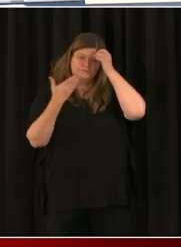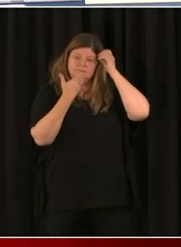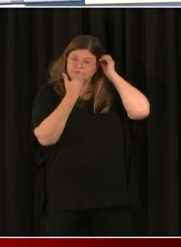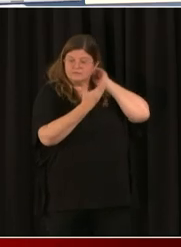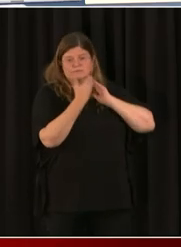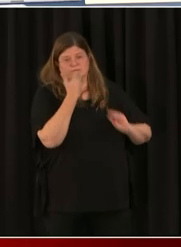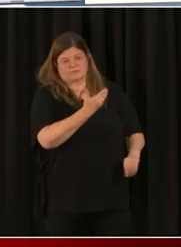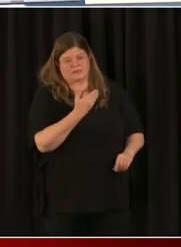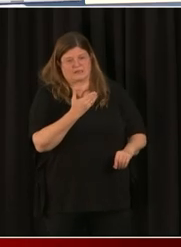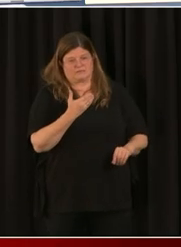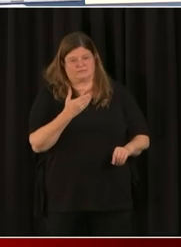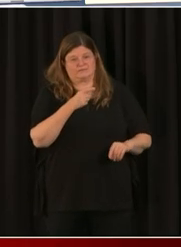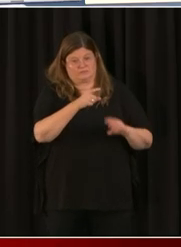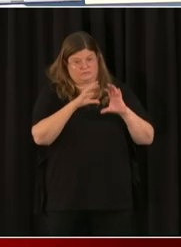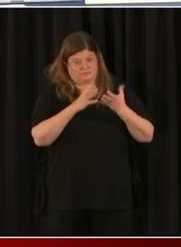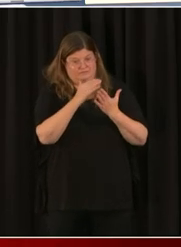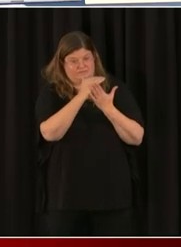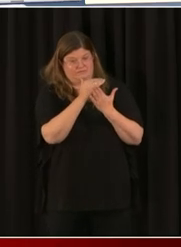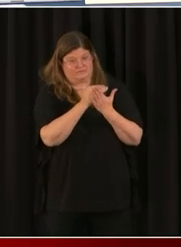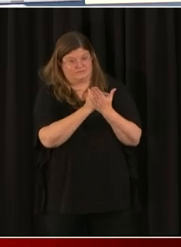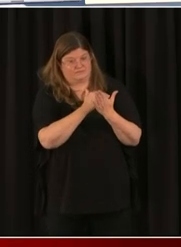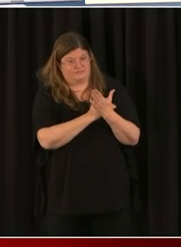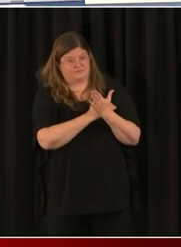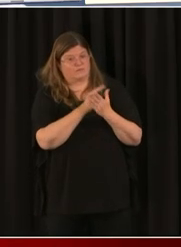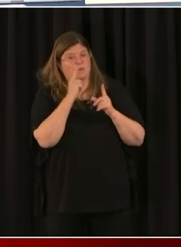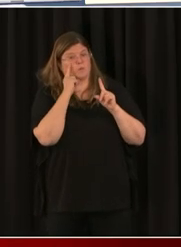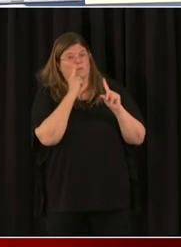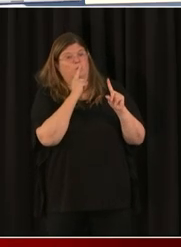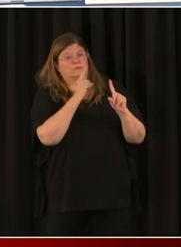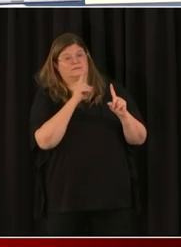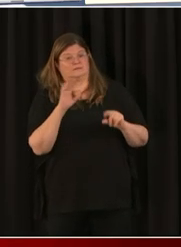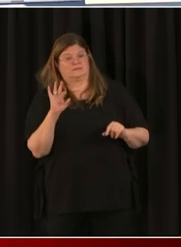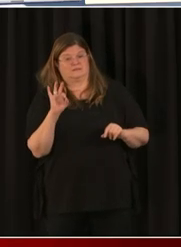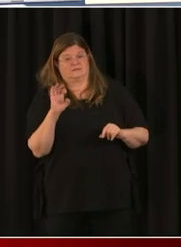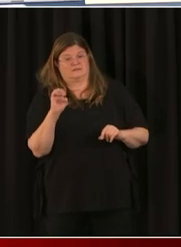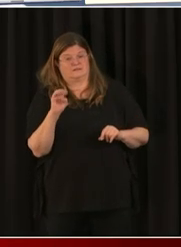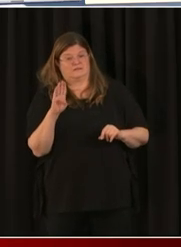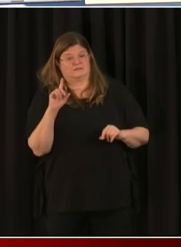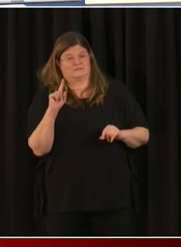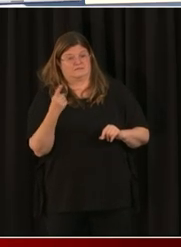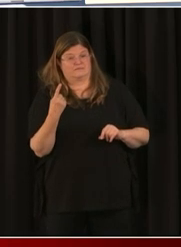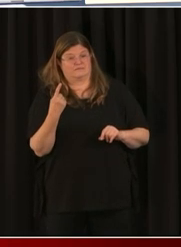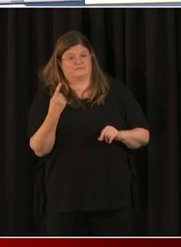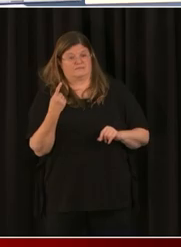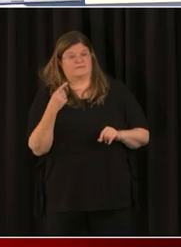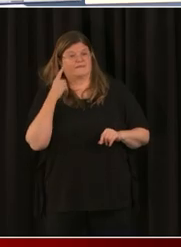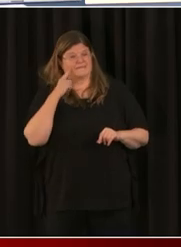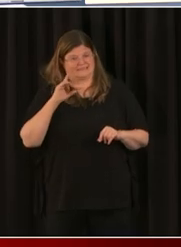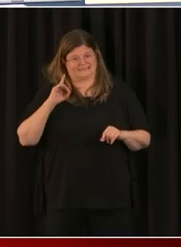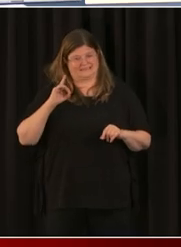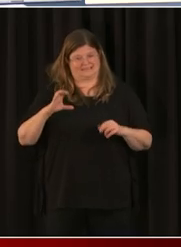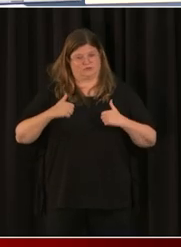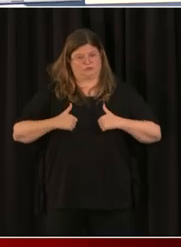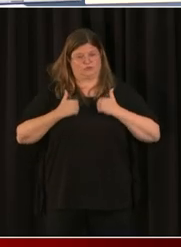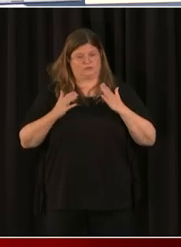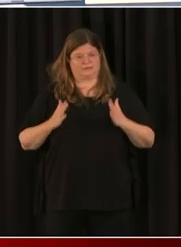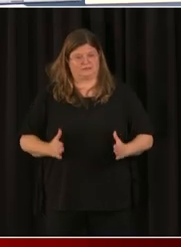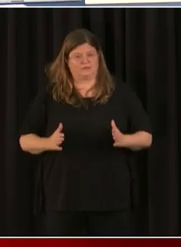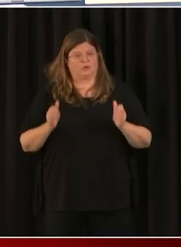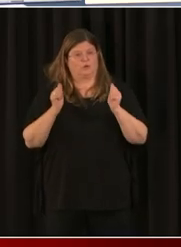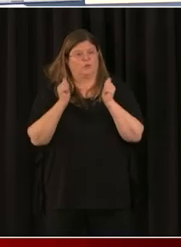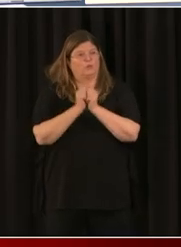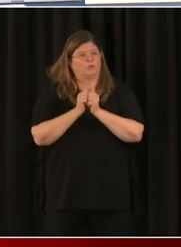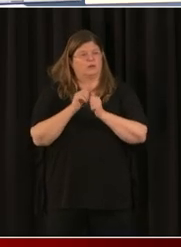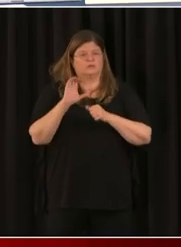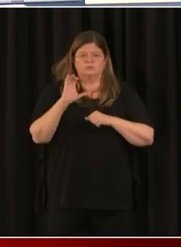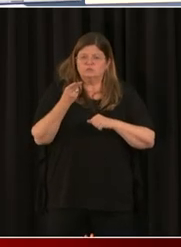listed here as a target date for February 1st, DC residents with chronic medical conditions and other essential workers. Can you tell us more